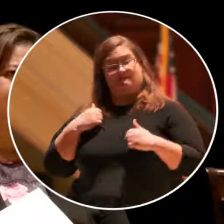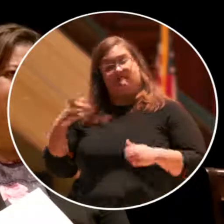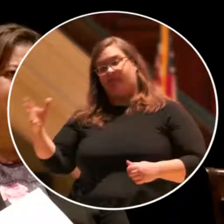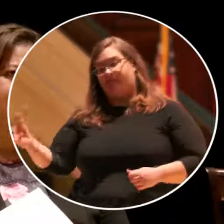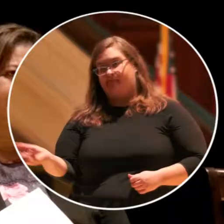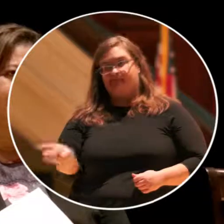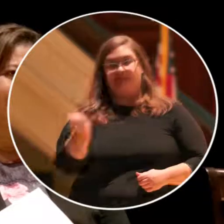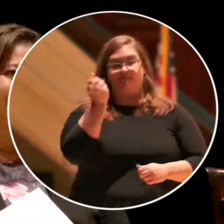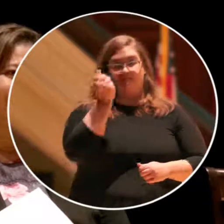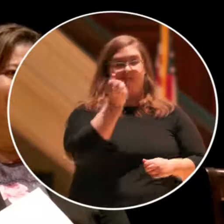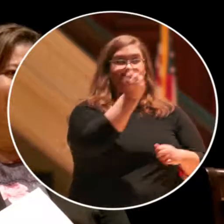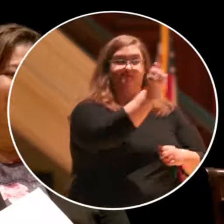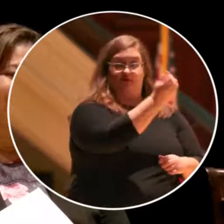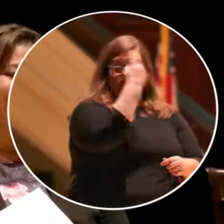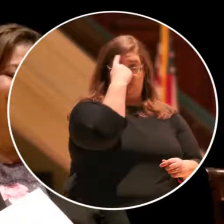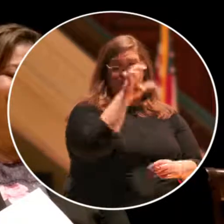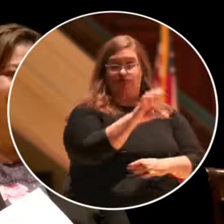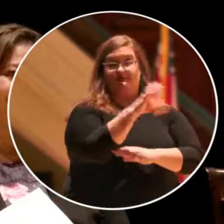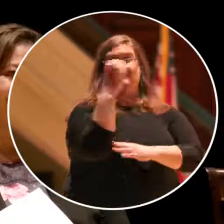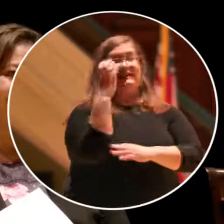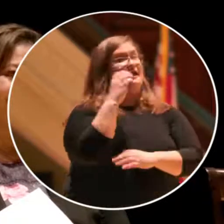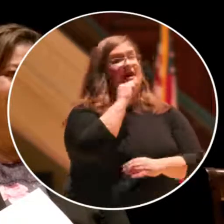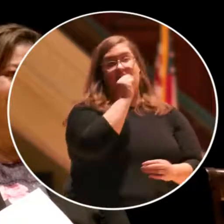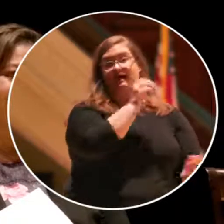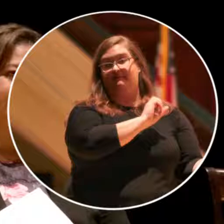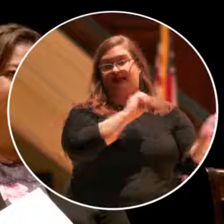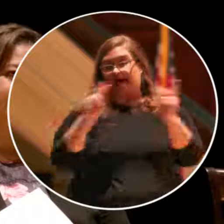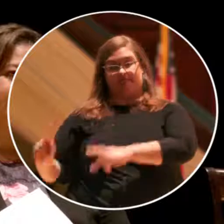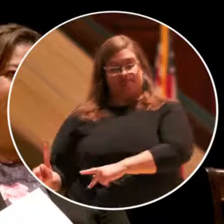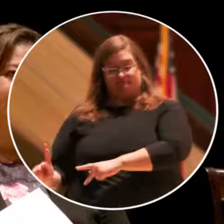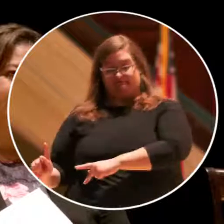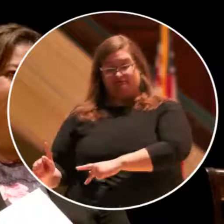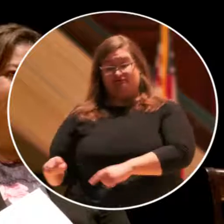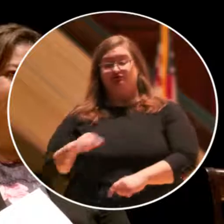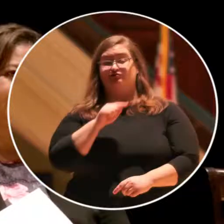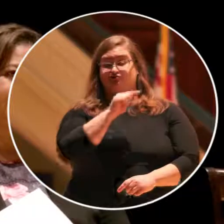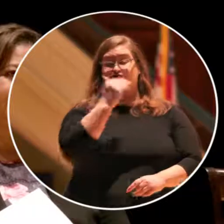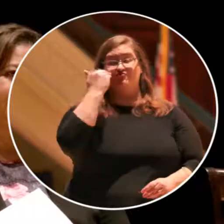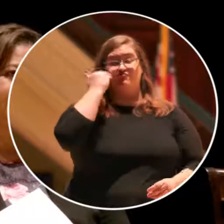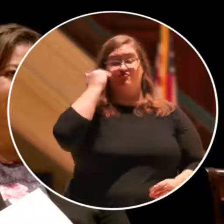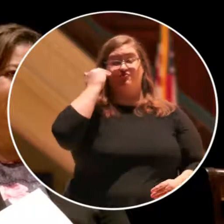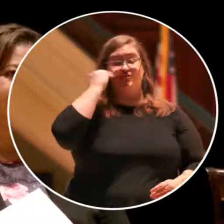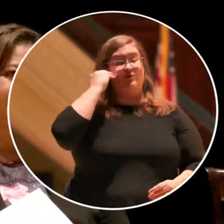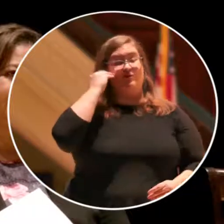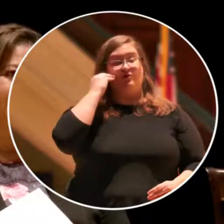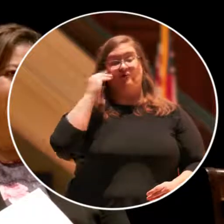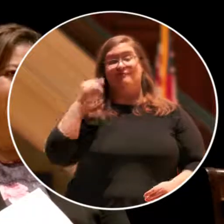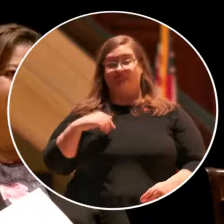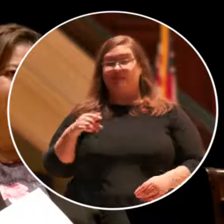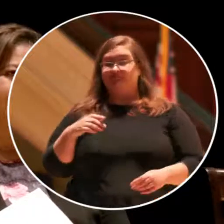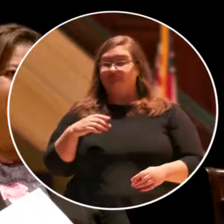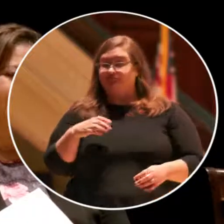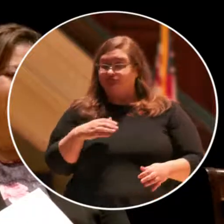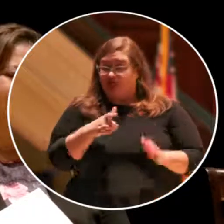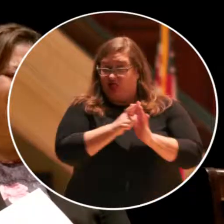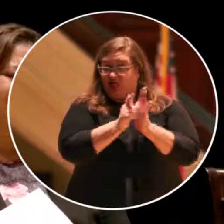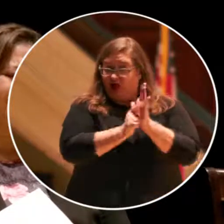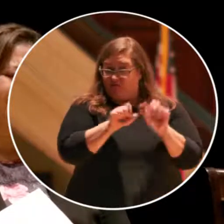not be bringing us back. In other words, she began committing a crime known as non-custodial parental abduction.